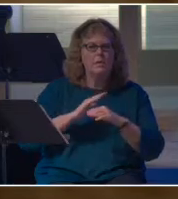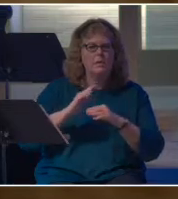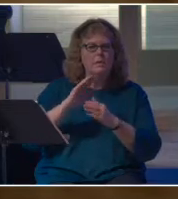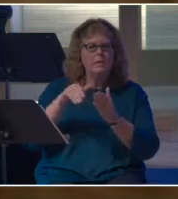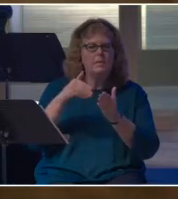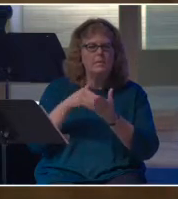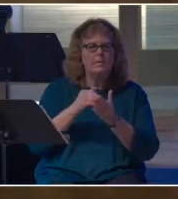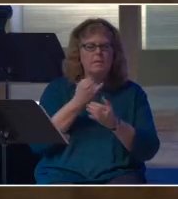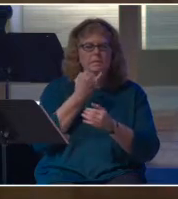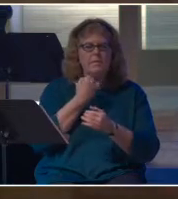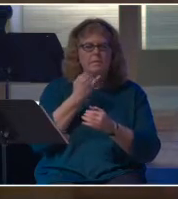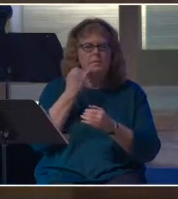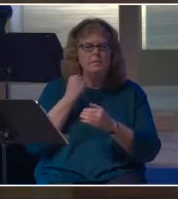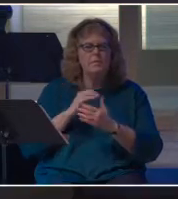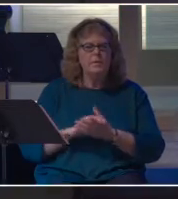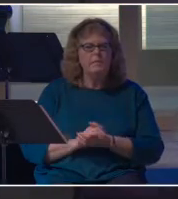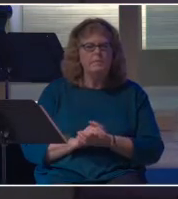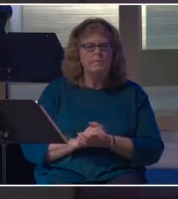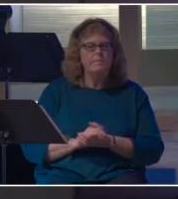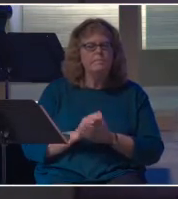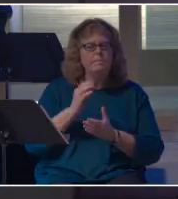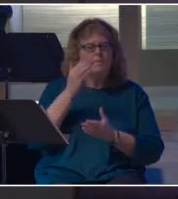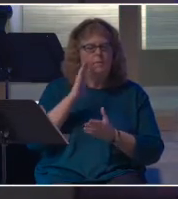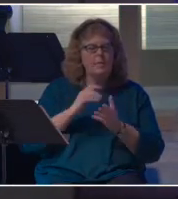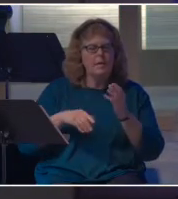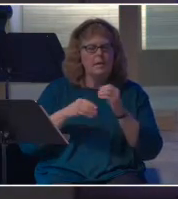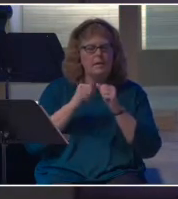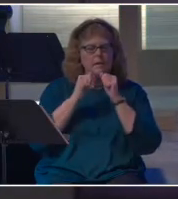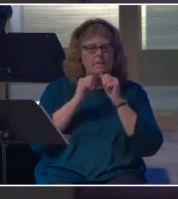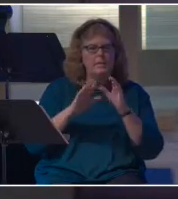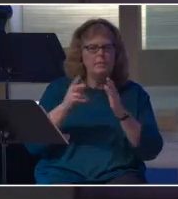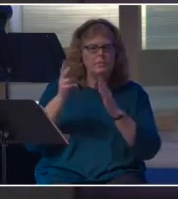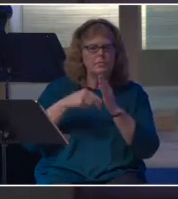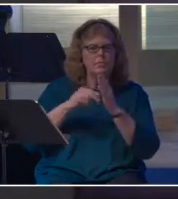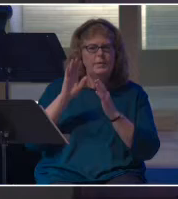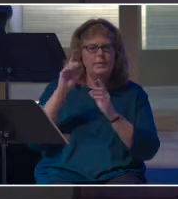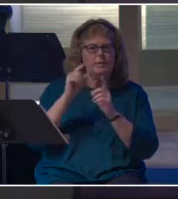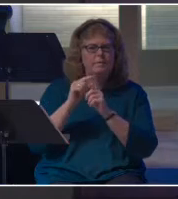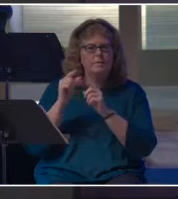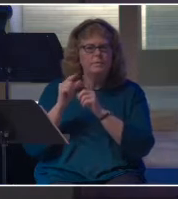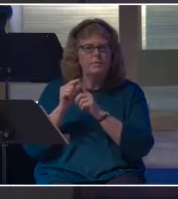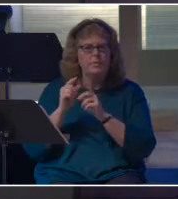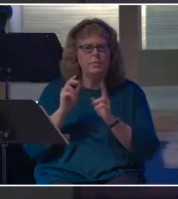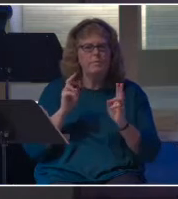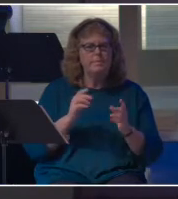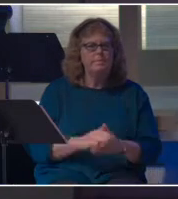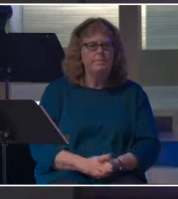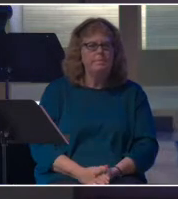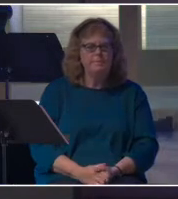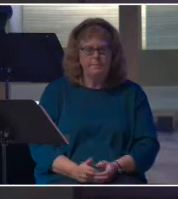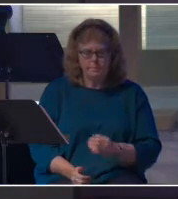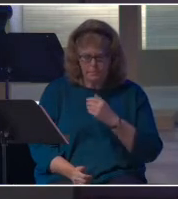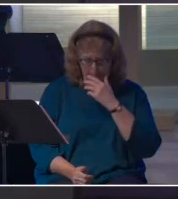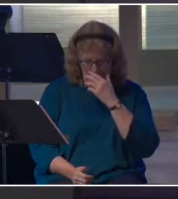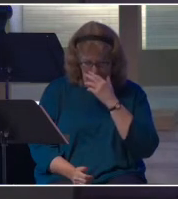midst of Israel. May God add his blessing to the reading of his word.